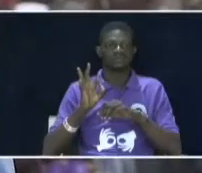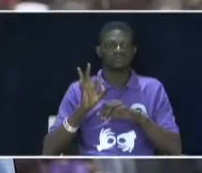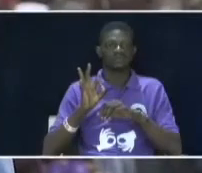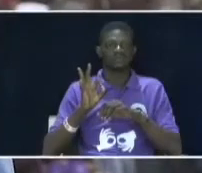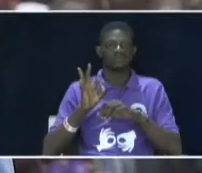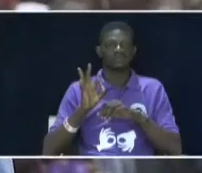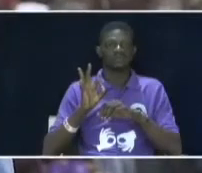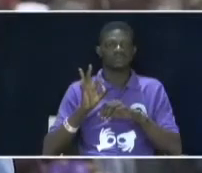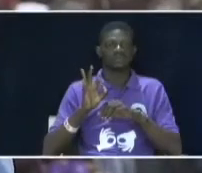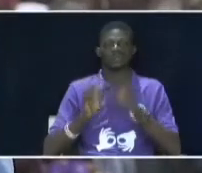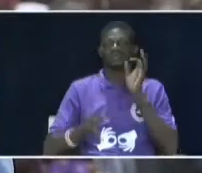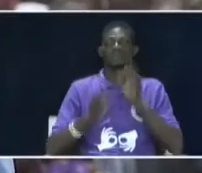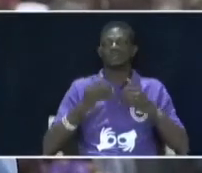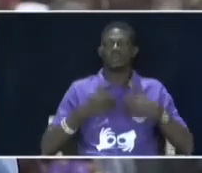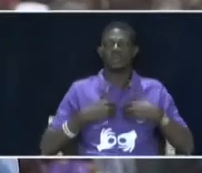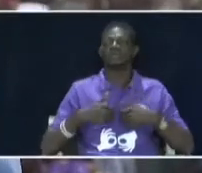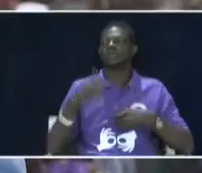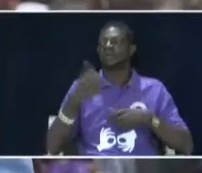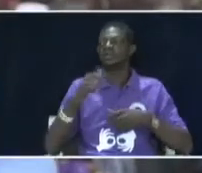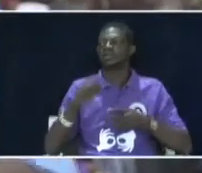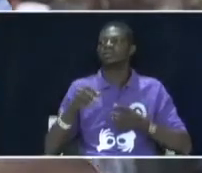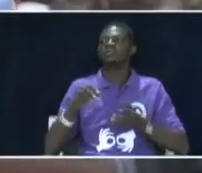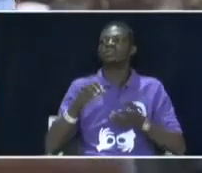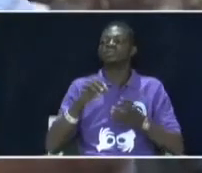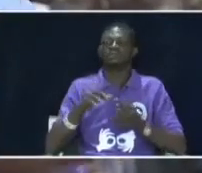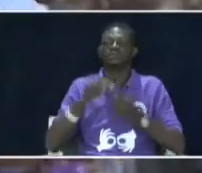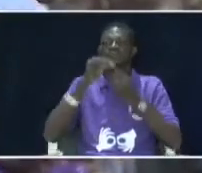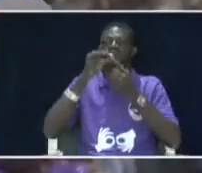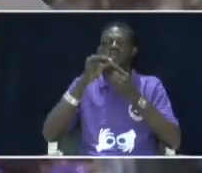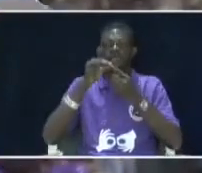If you have any special request of your own,